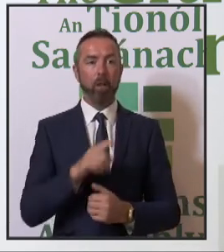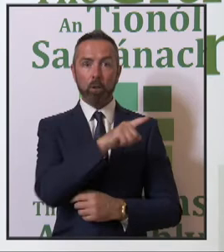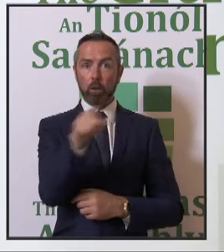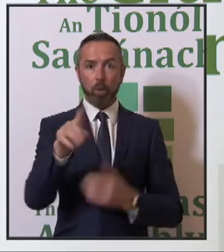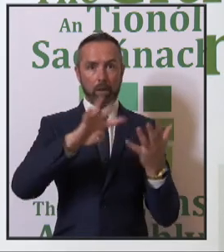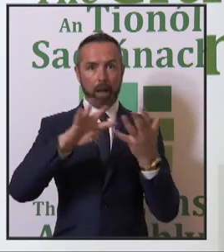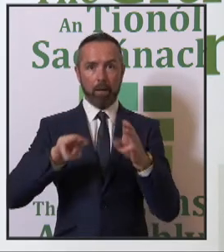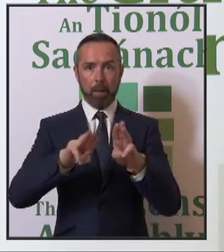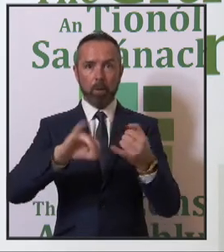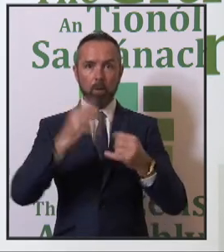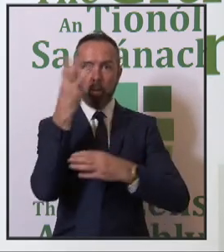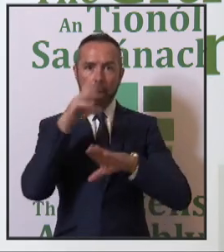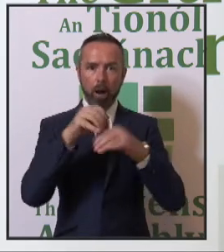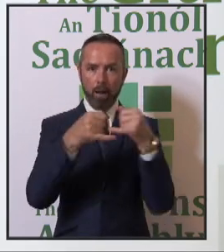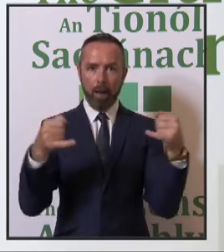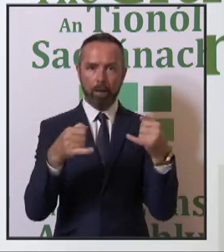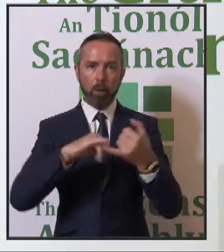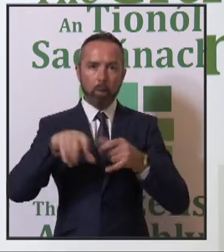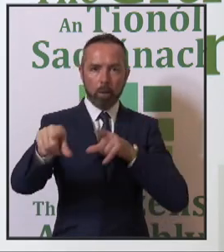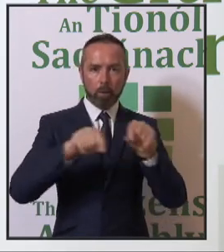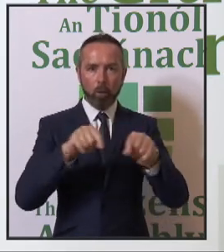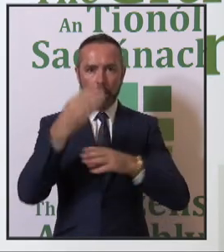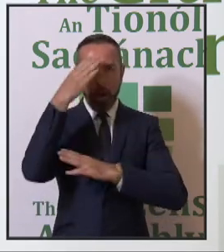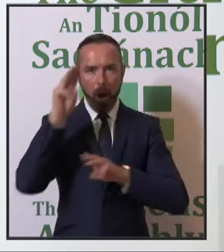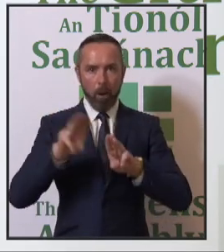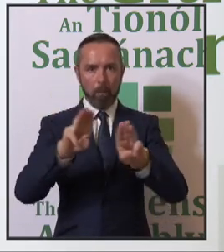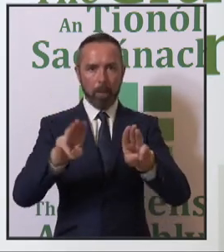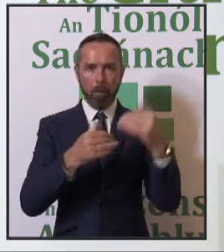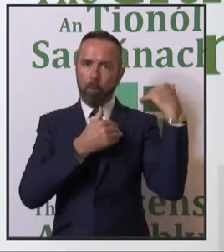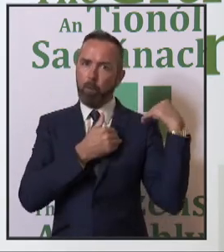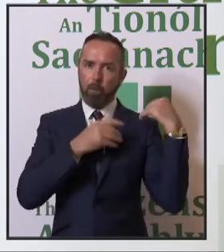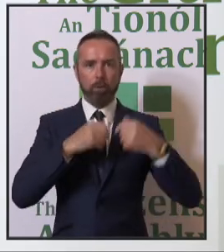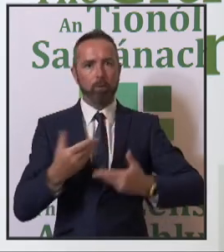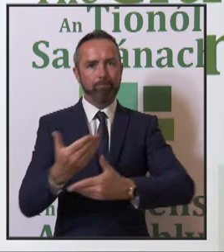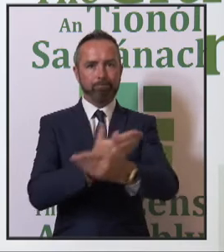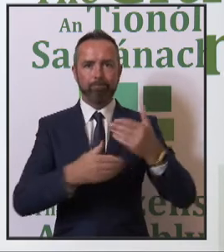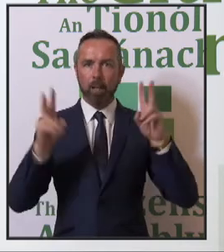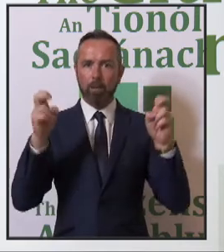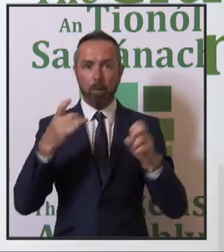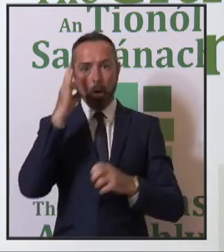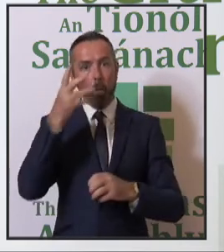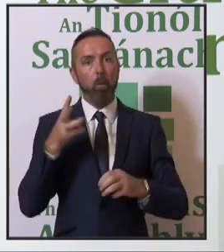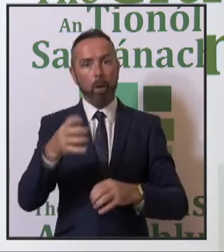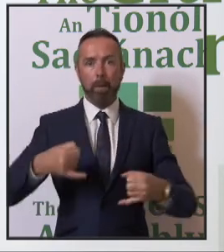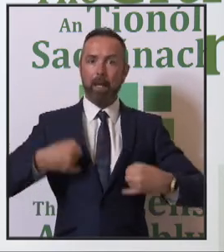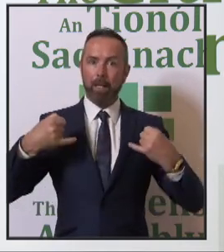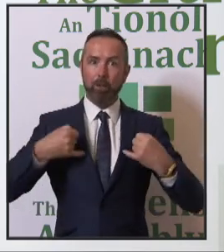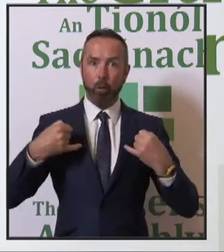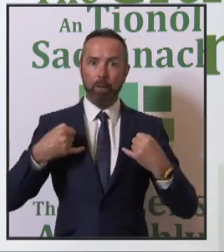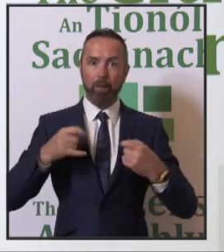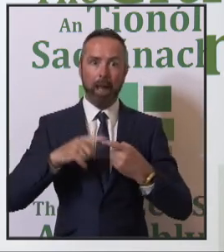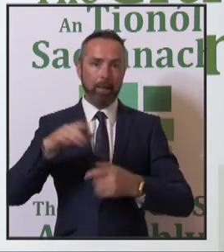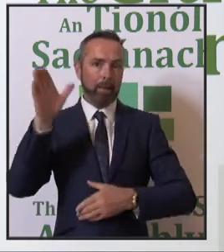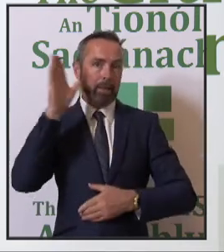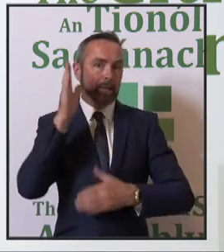watching online who have been chosen as the Irish people to deliberate this topic, I hope we'll enjoy the space to listen, to